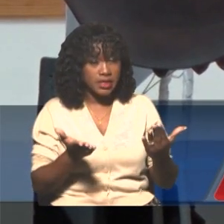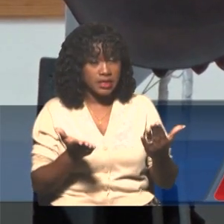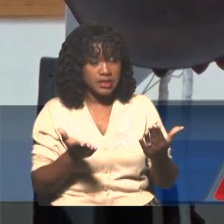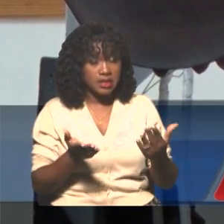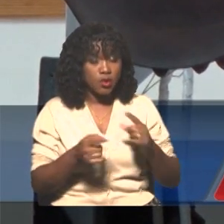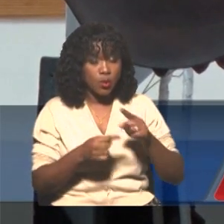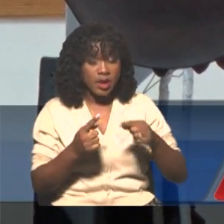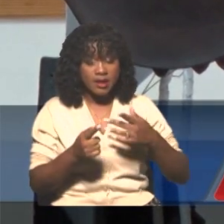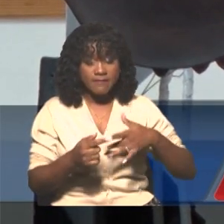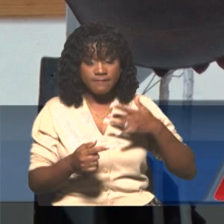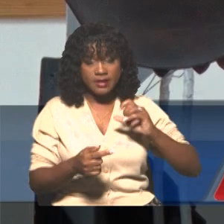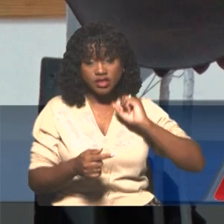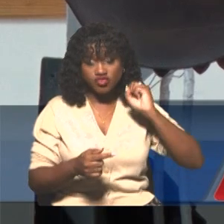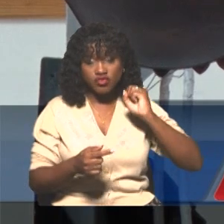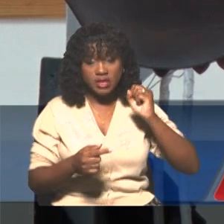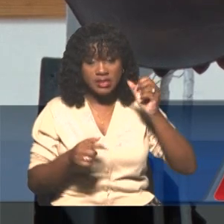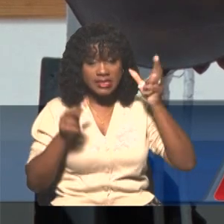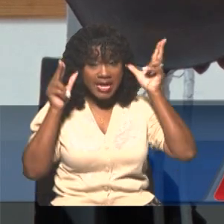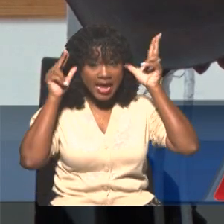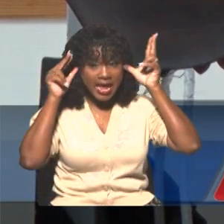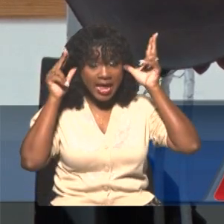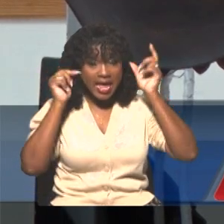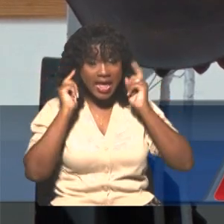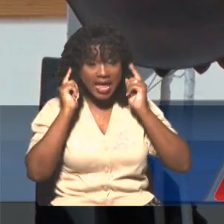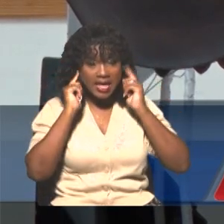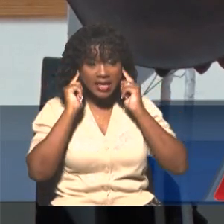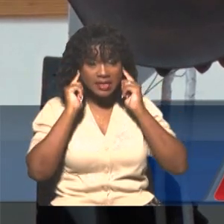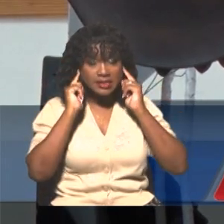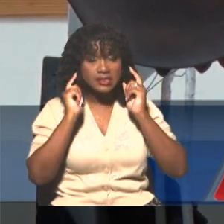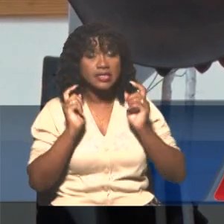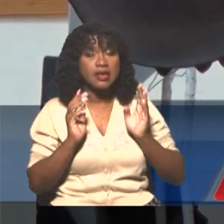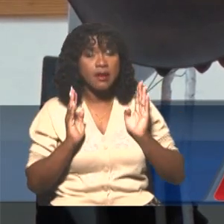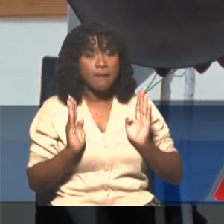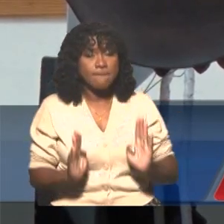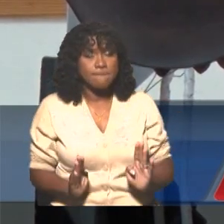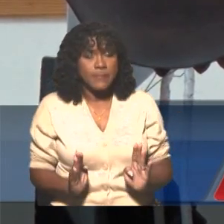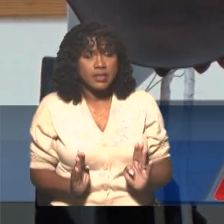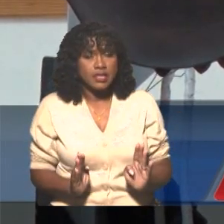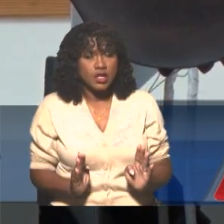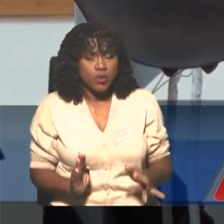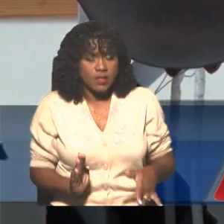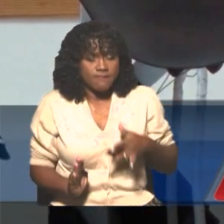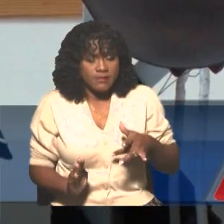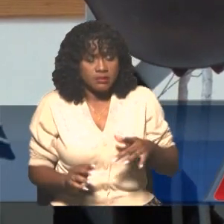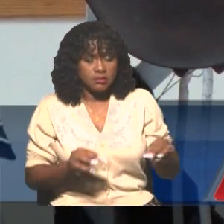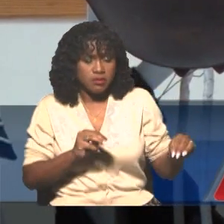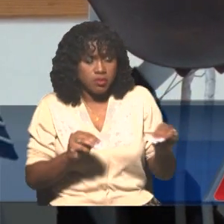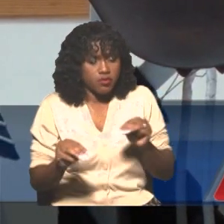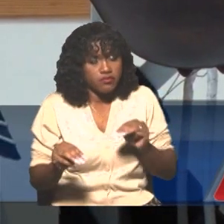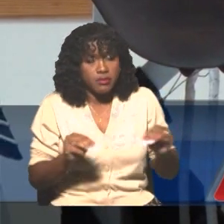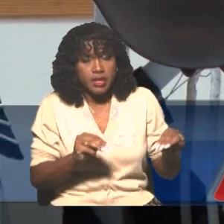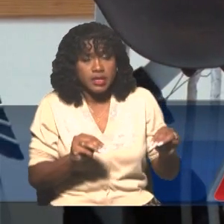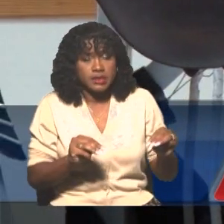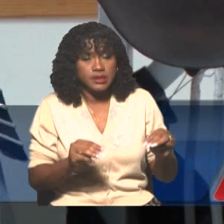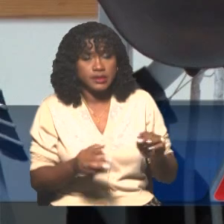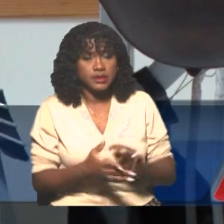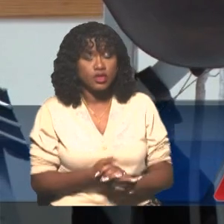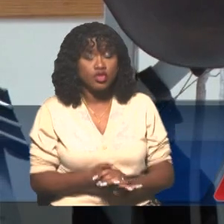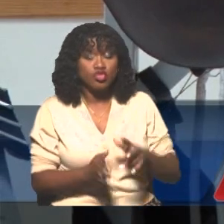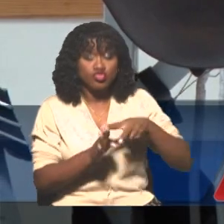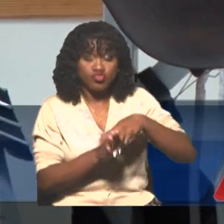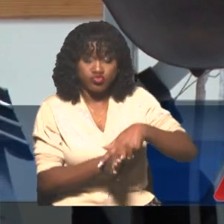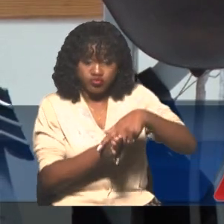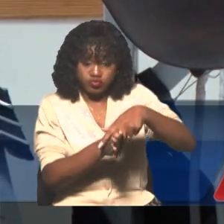stressed. They use their ears, they would use their body, you would actually feel the movements. So the rider plays